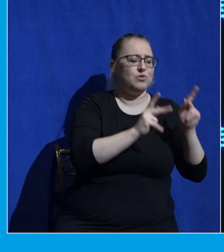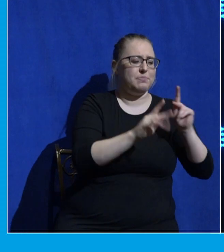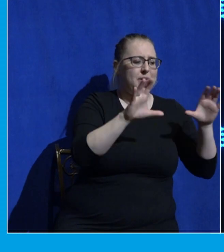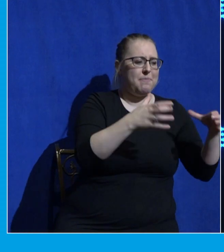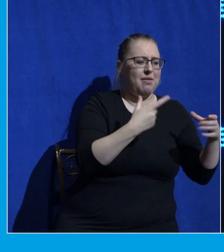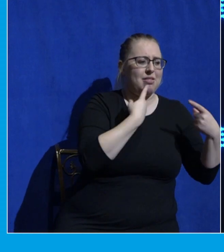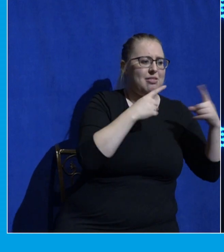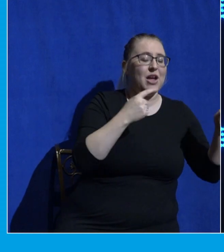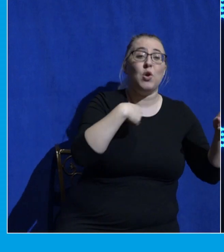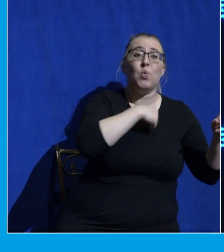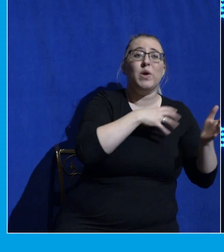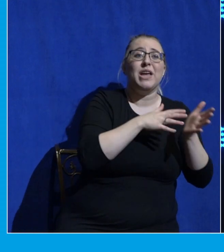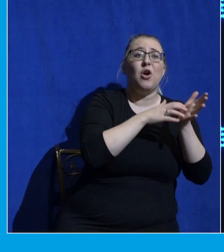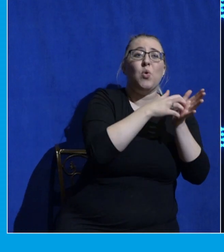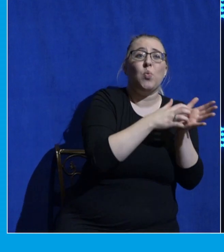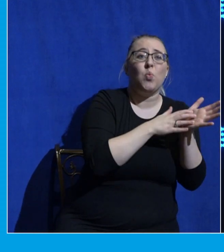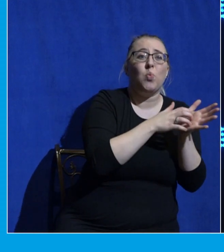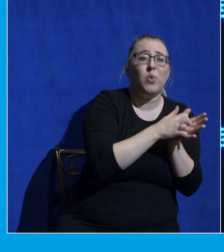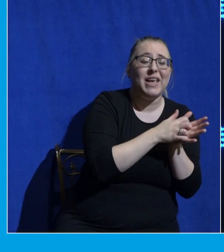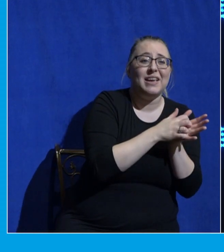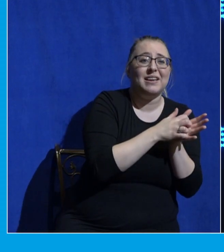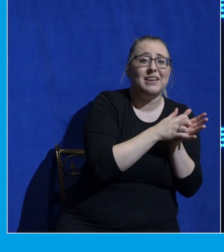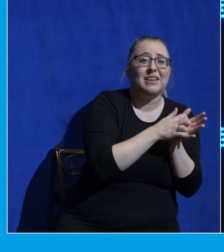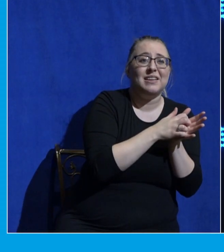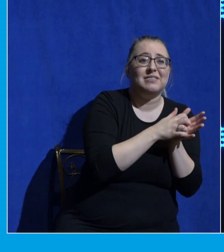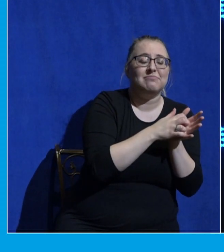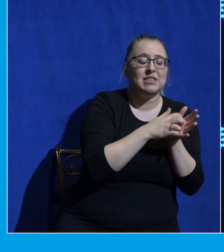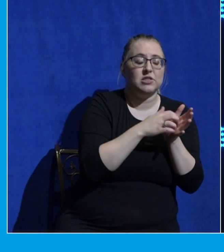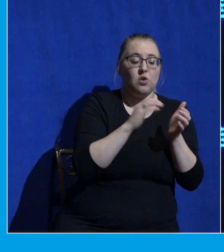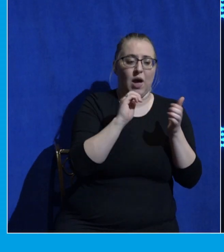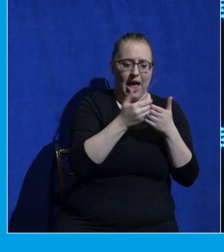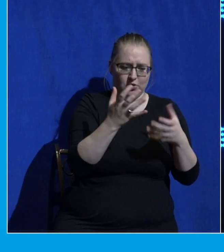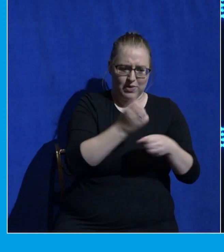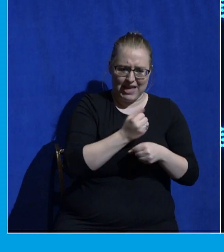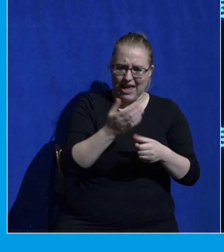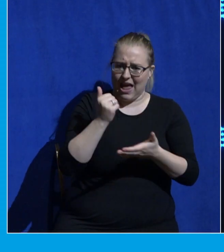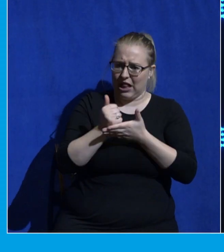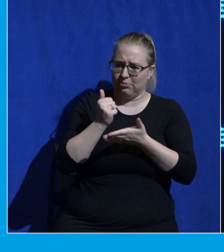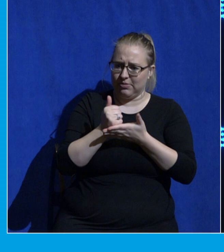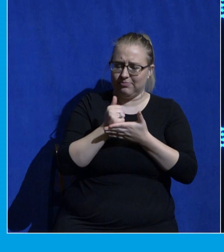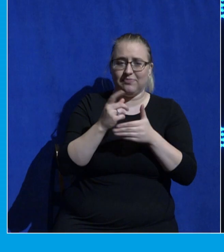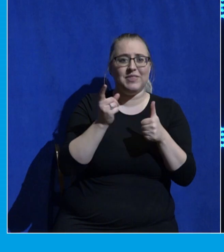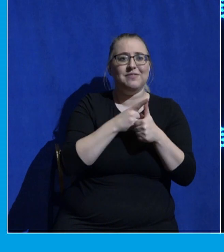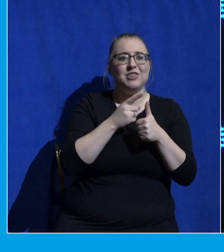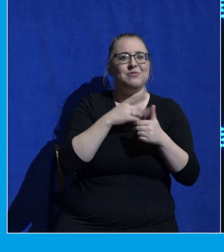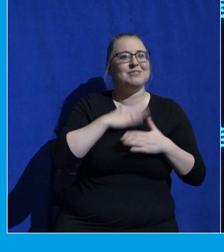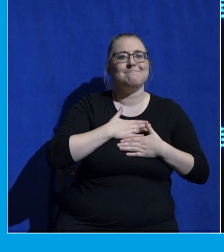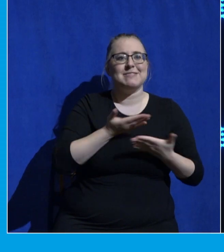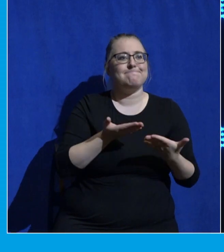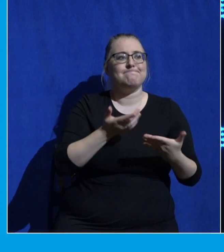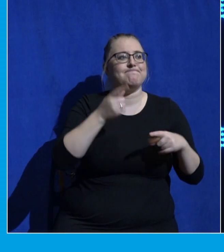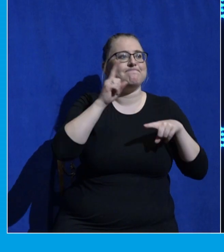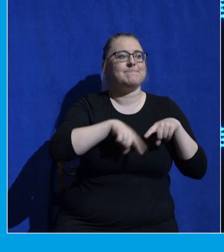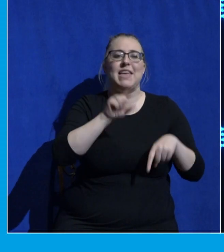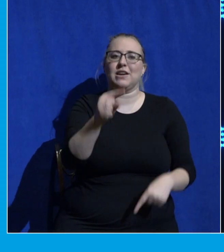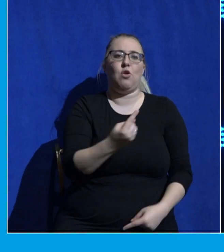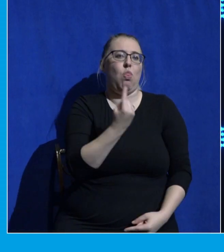the help that we need, the process begins by us simply admitting that we can't handle this on our own, that we're weak.